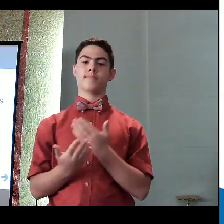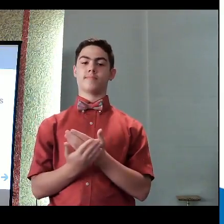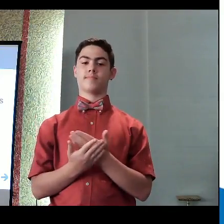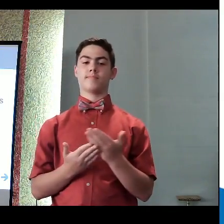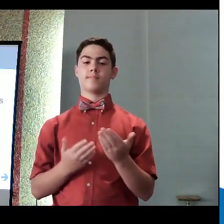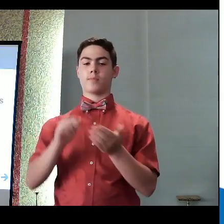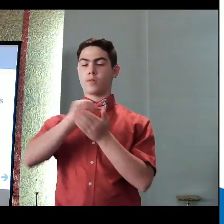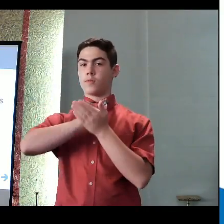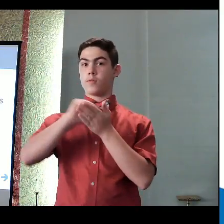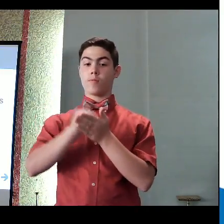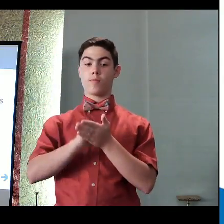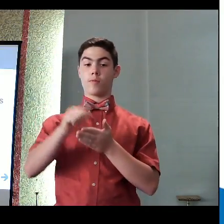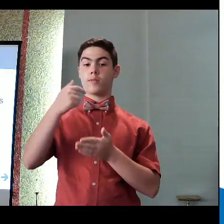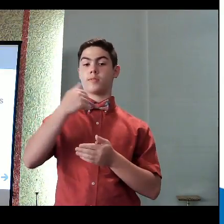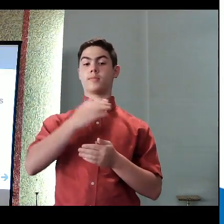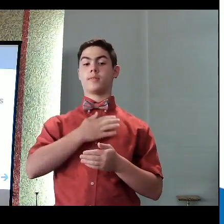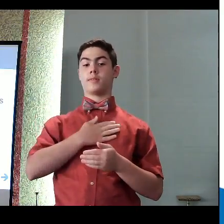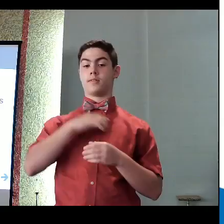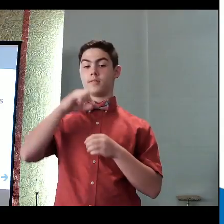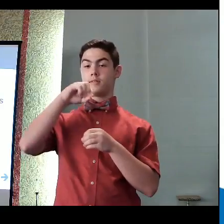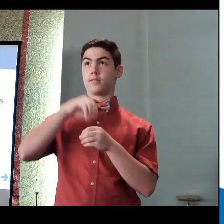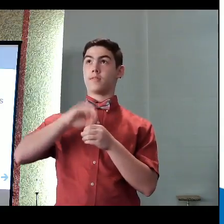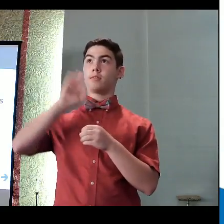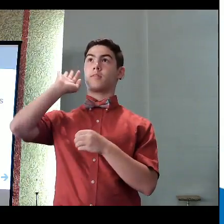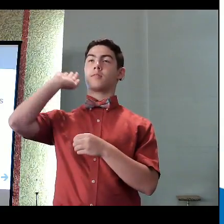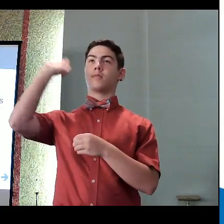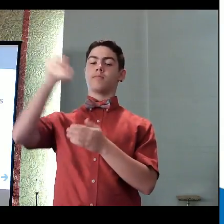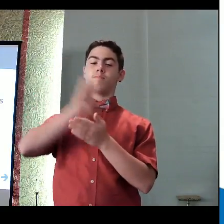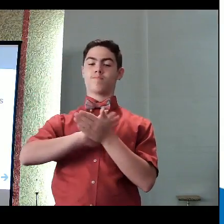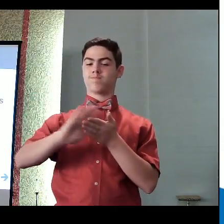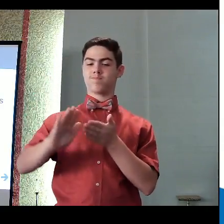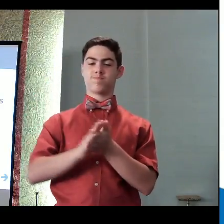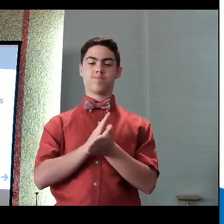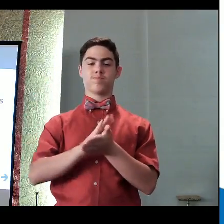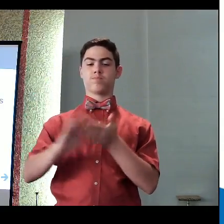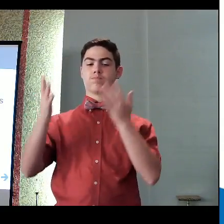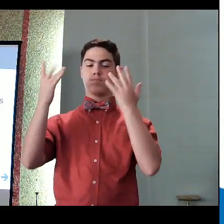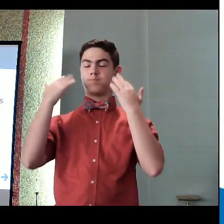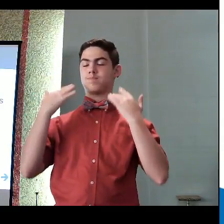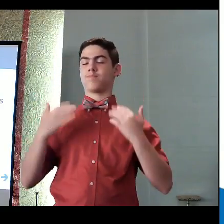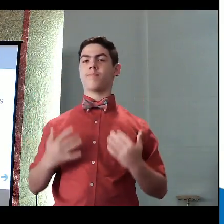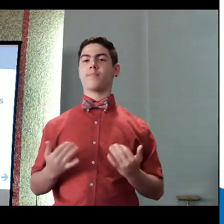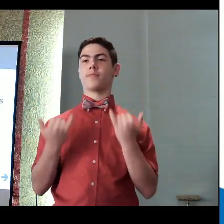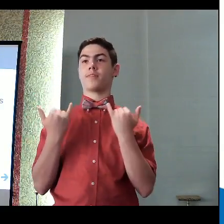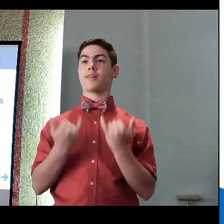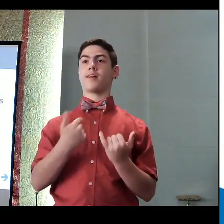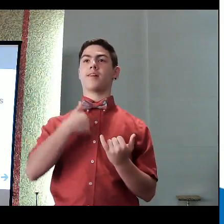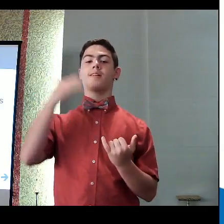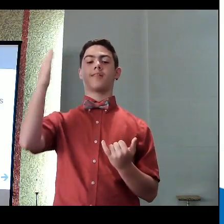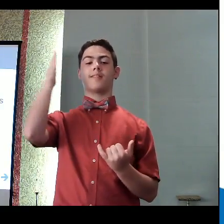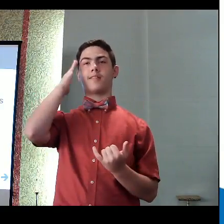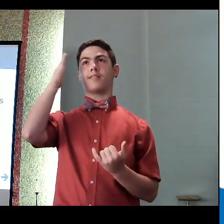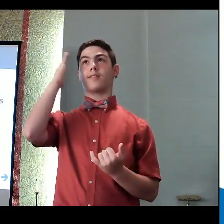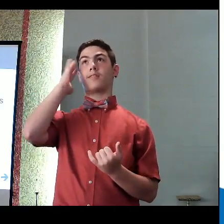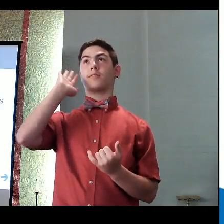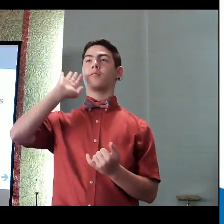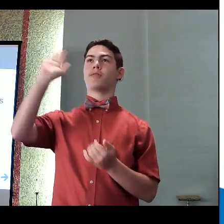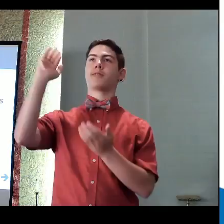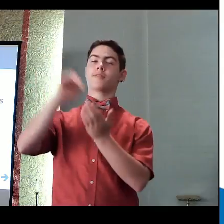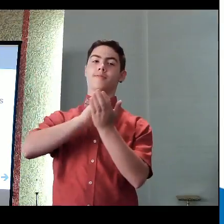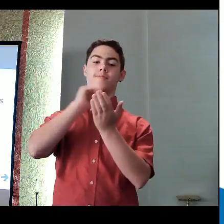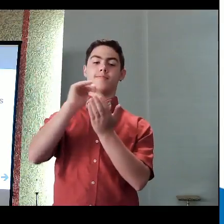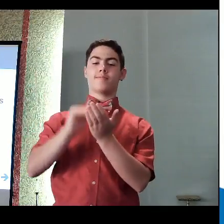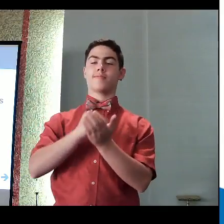nail-pierced hands. Wash me in your cleansing flow. Now all I know is